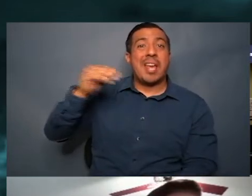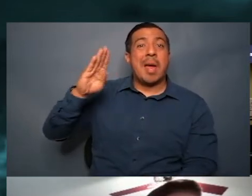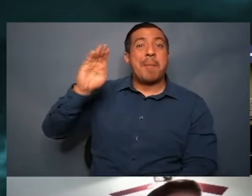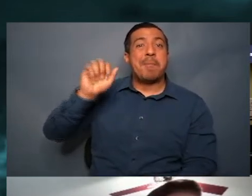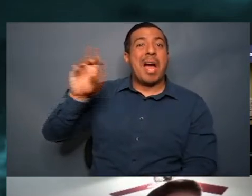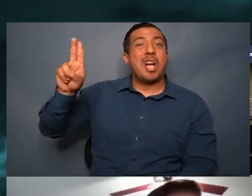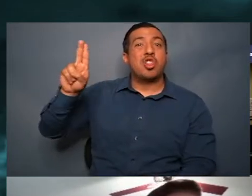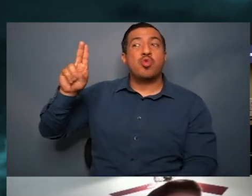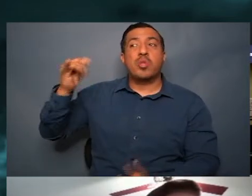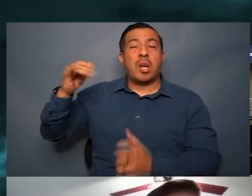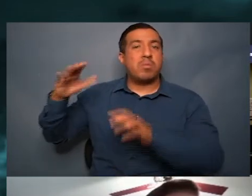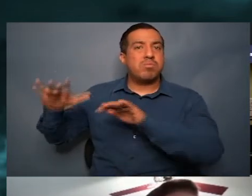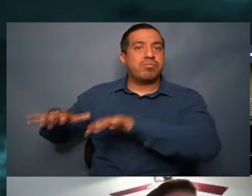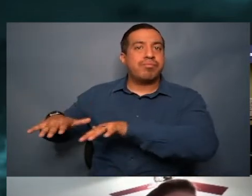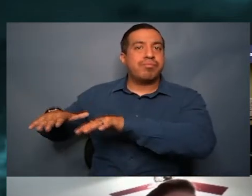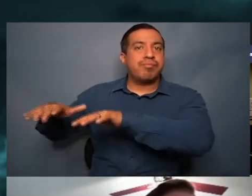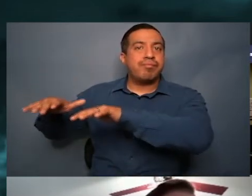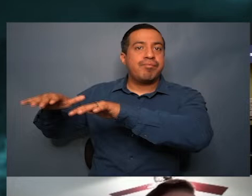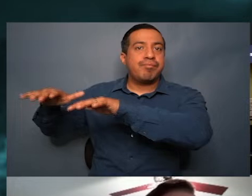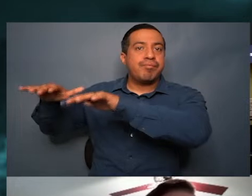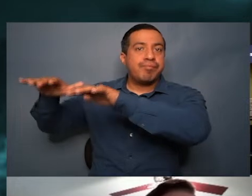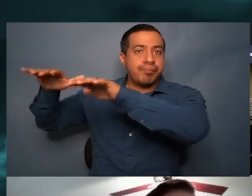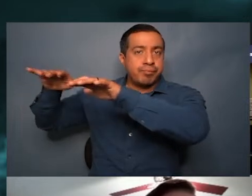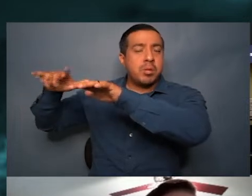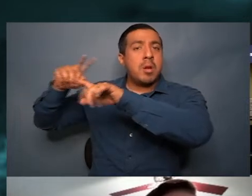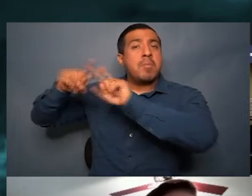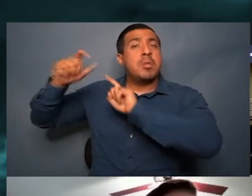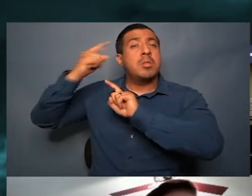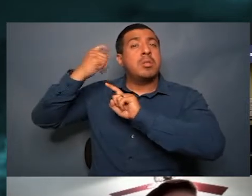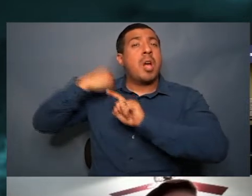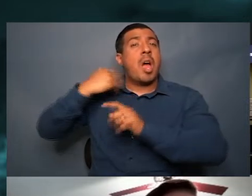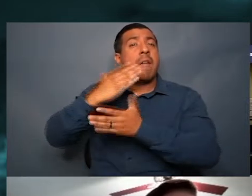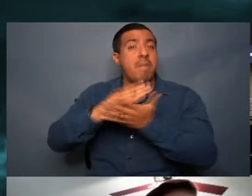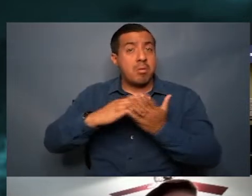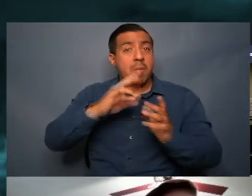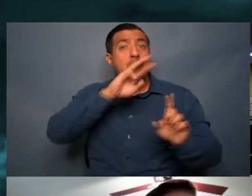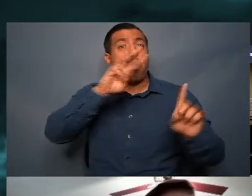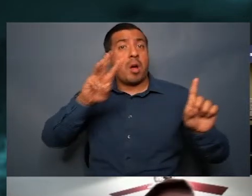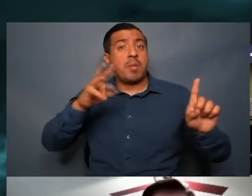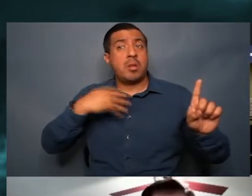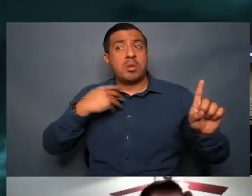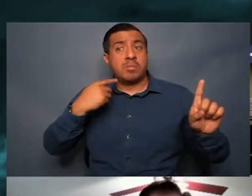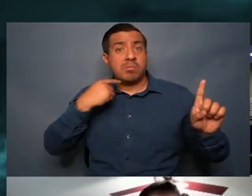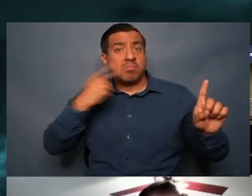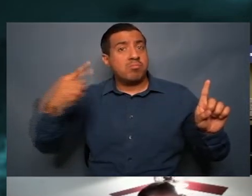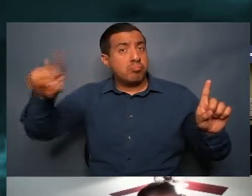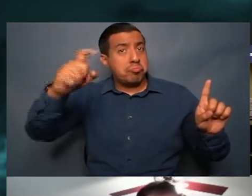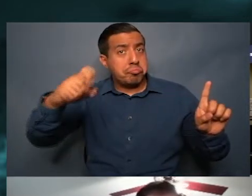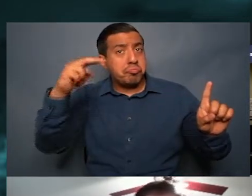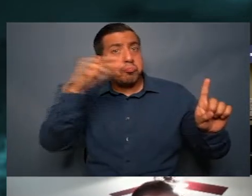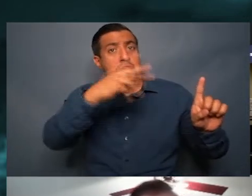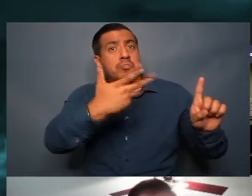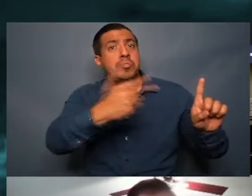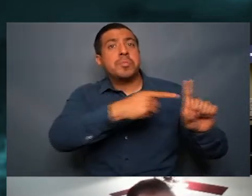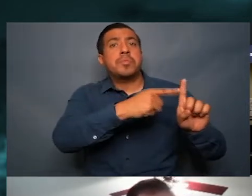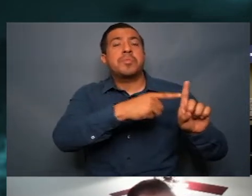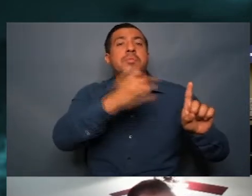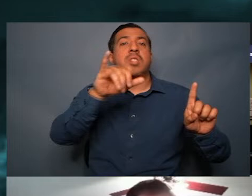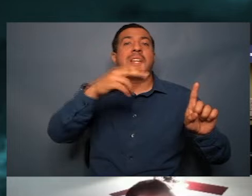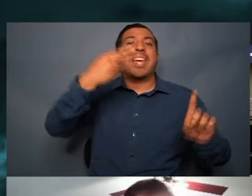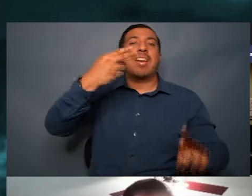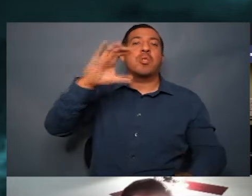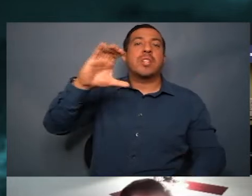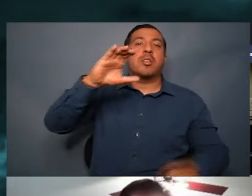we'll be monitoring that into the weekend. But there's a couple websites that we certainly advise people to use. One is the Harris County Flood Warning